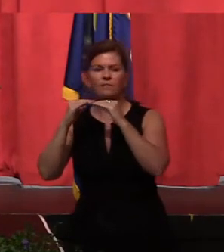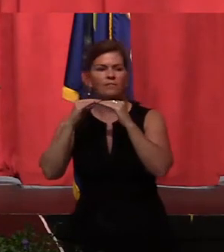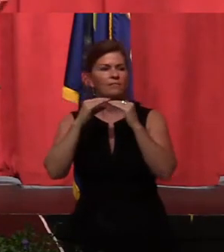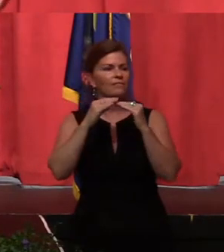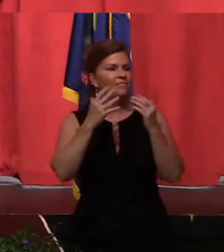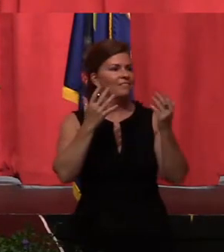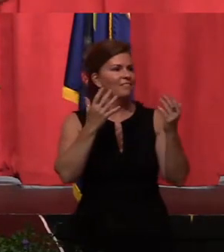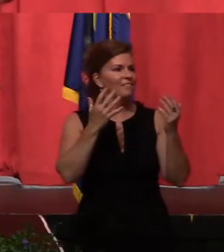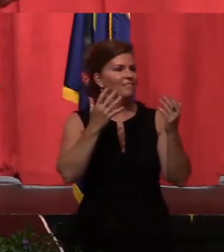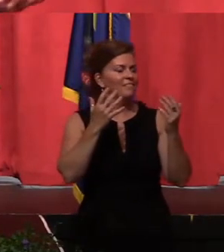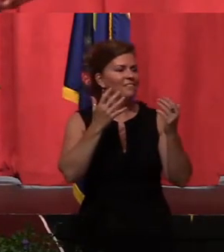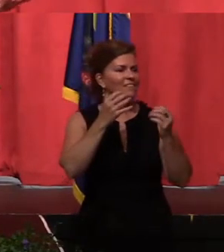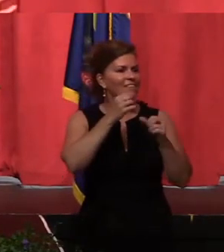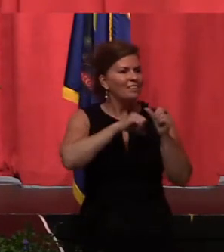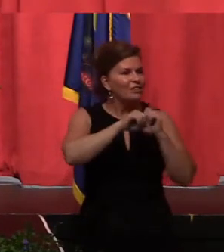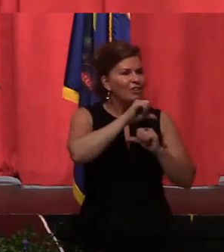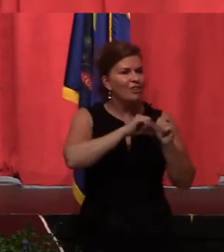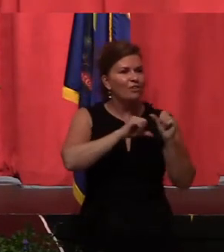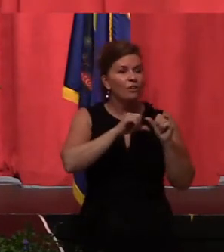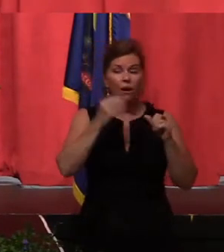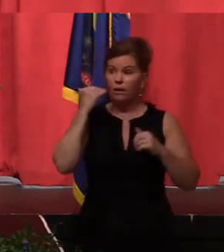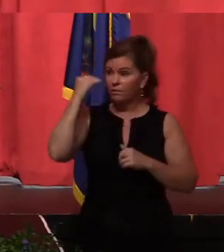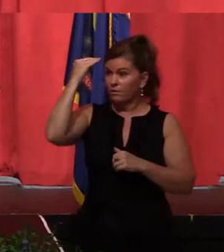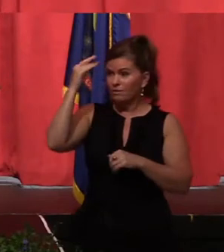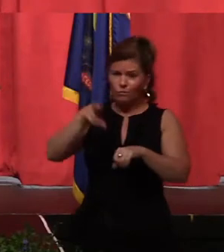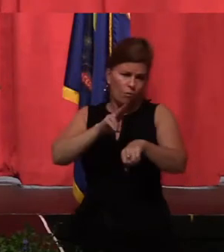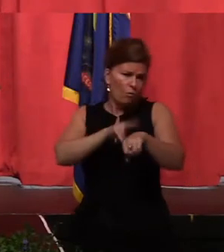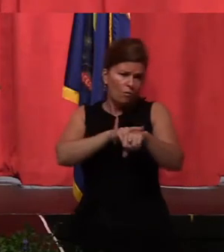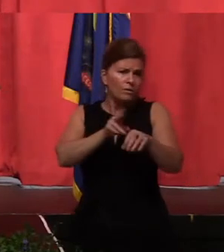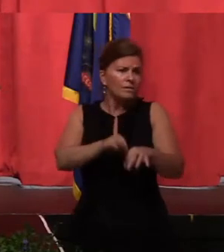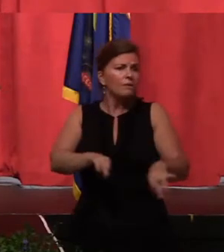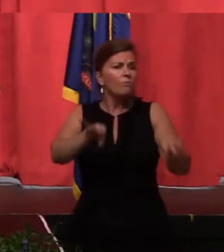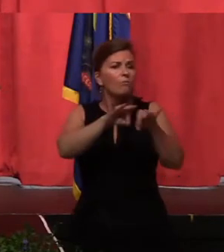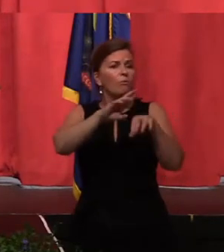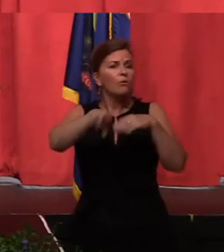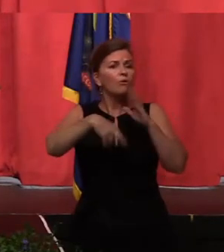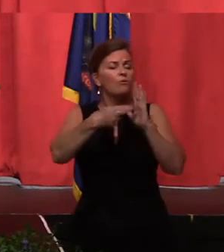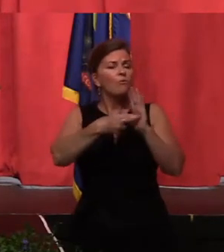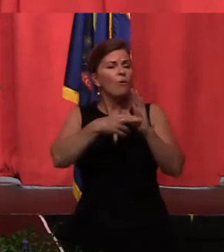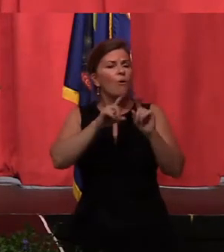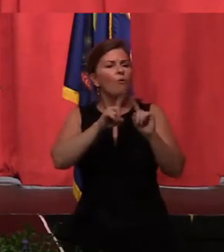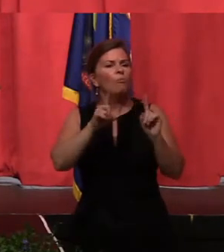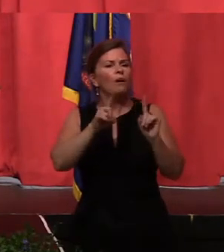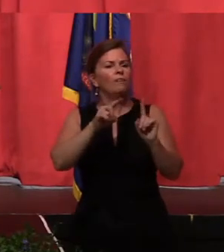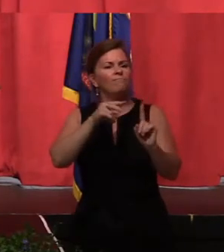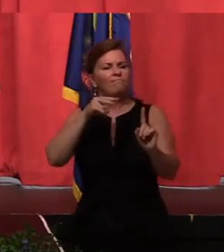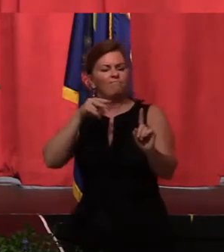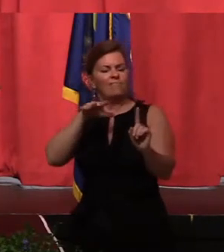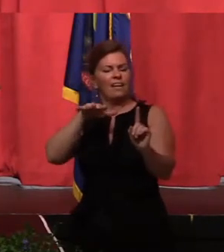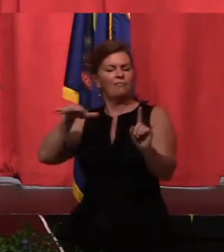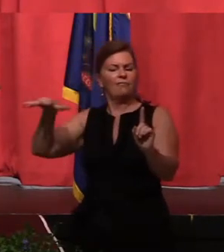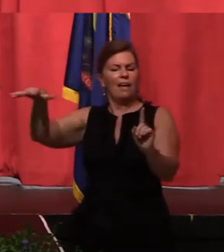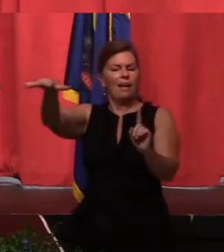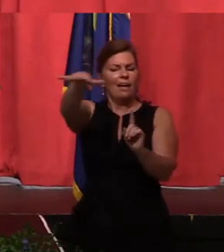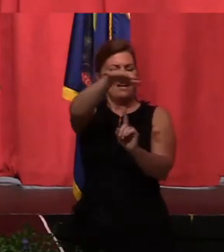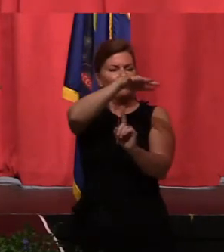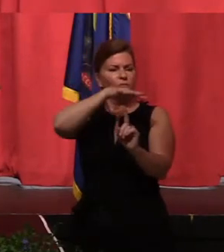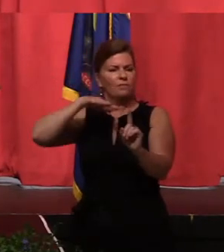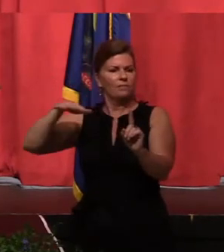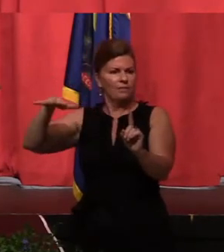We adults, of course, play a very important role, but largely as catalysts a lot of the